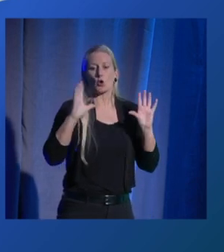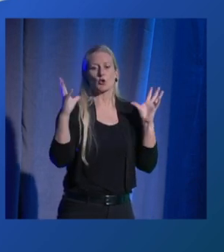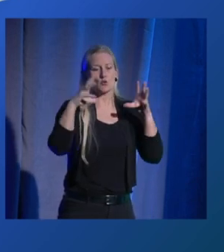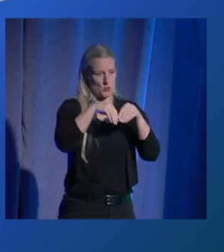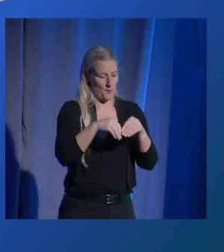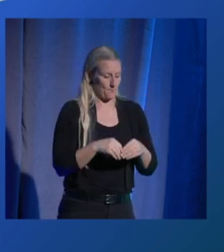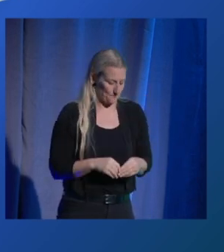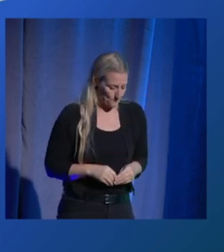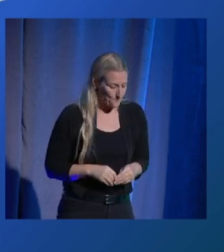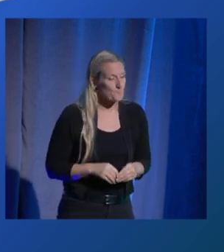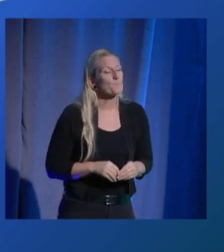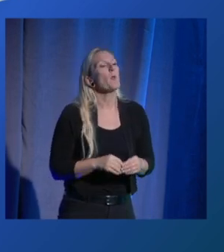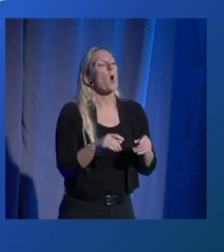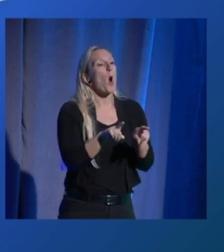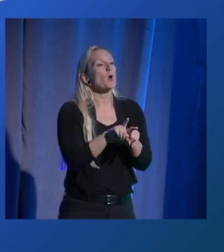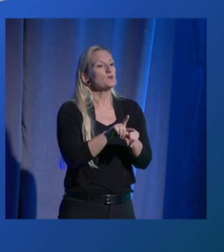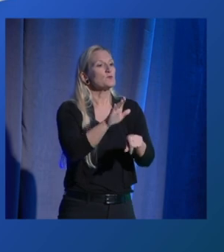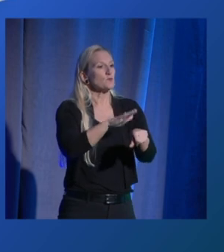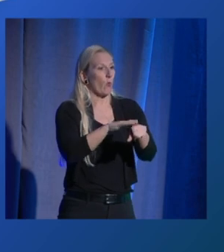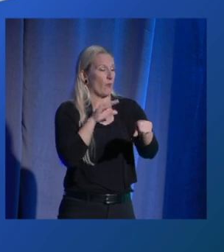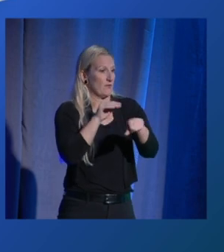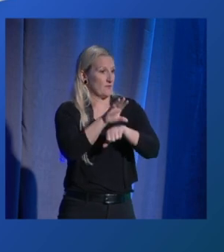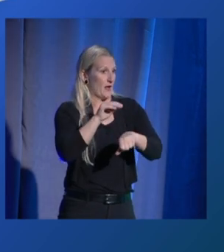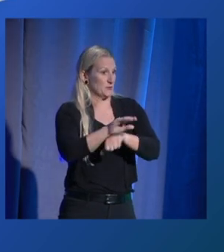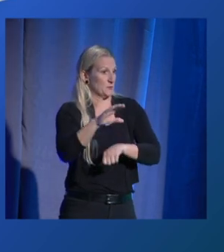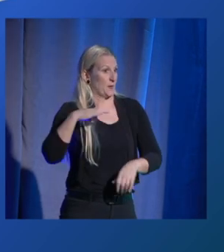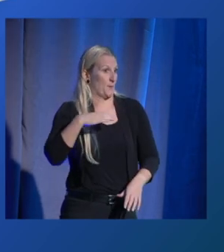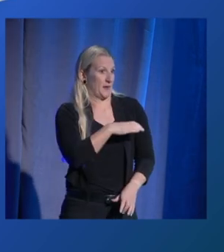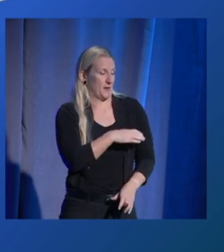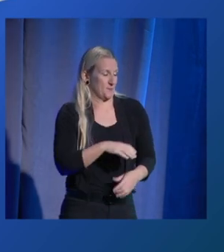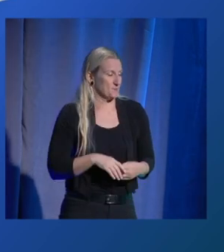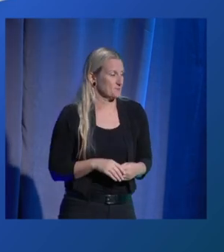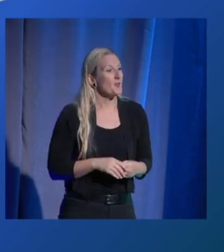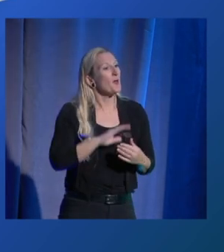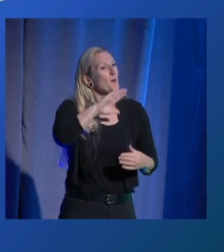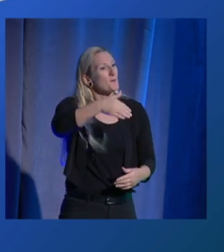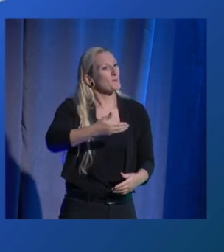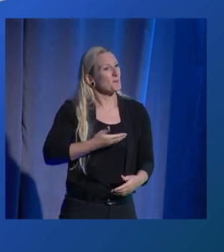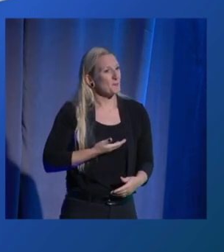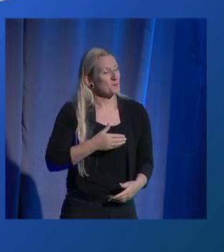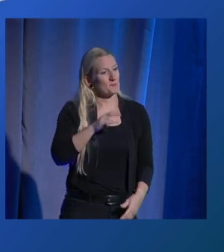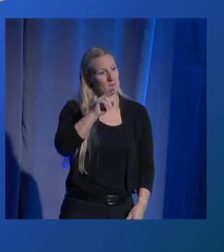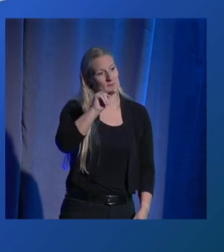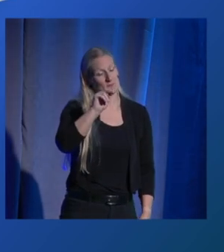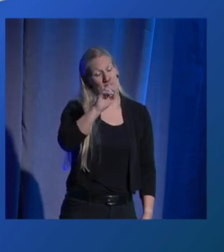national geospatial advisory committee please welcome Dr Nadine